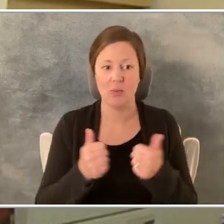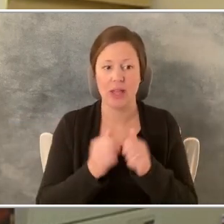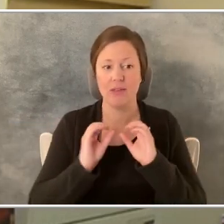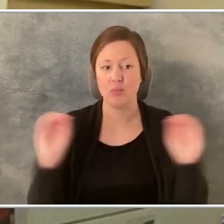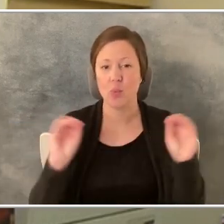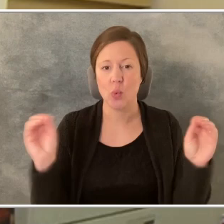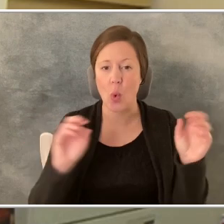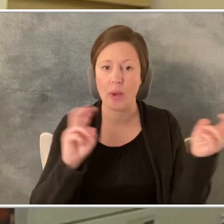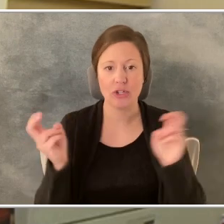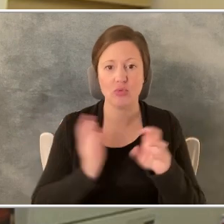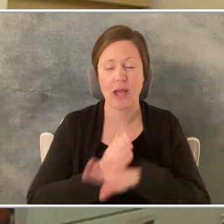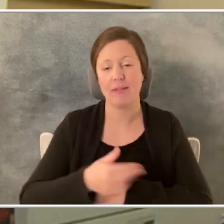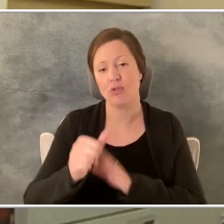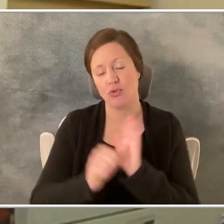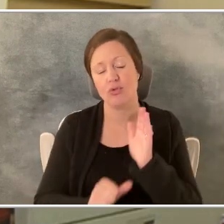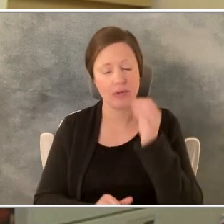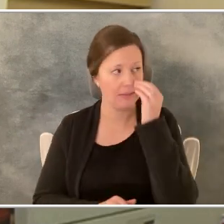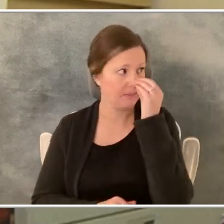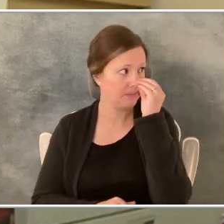after the surgery. So,